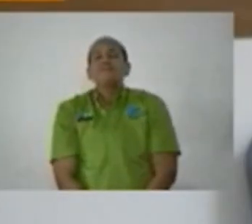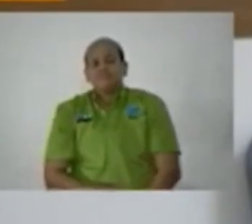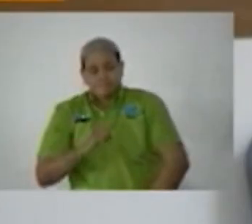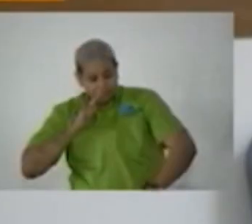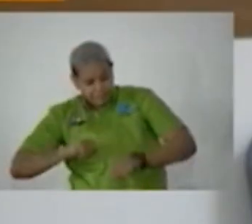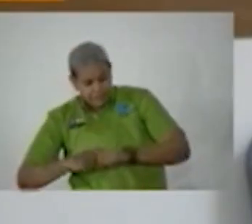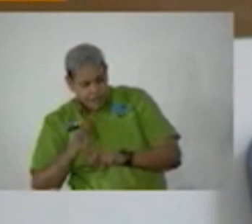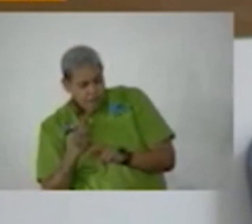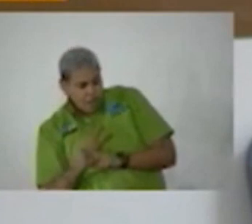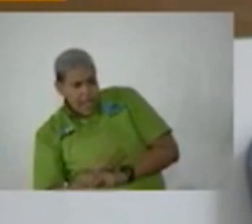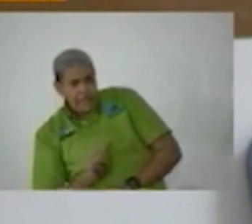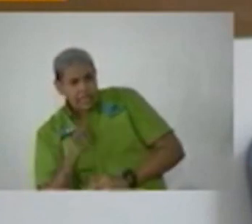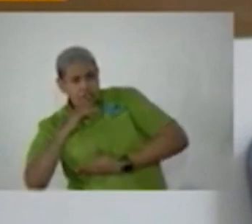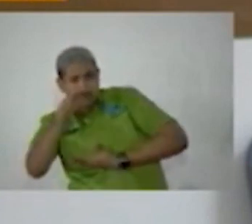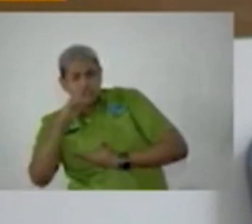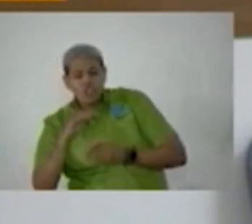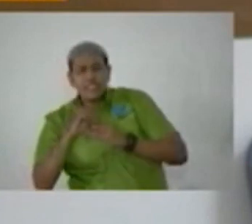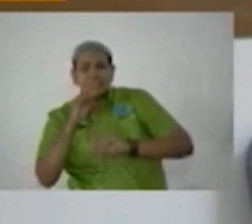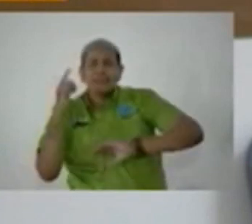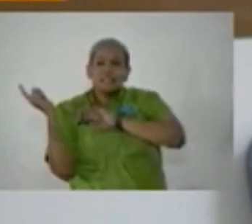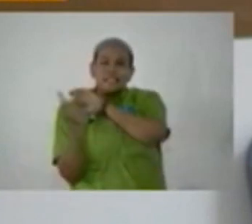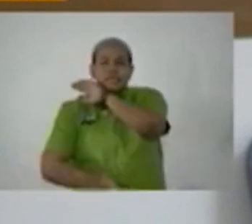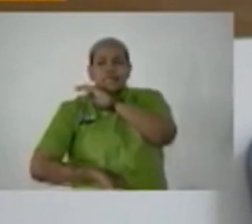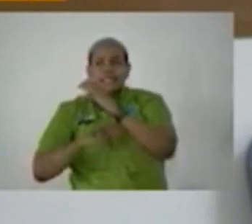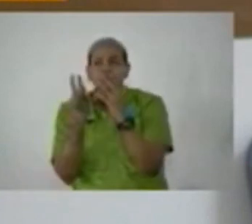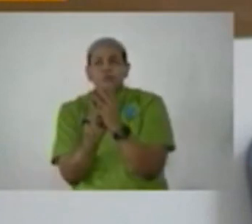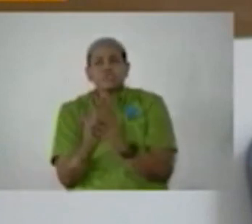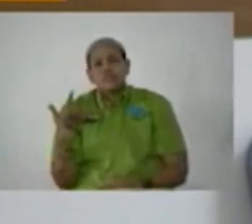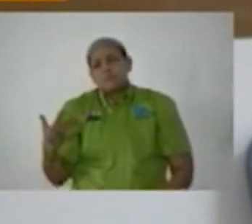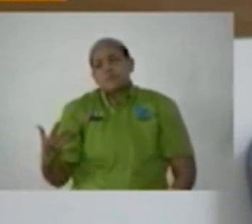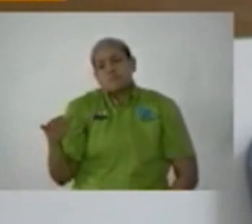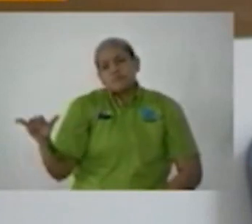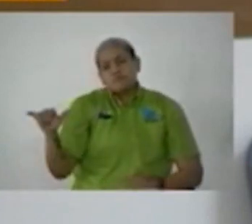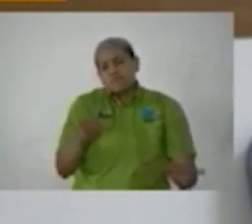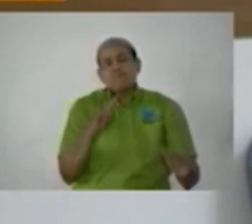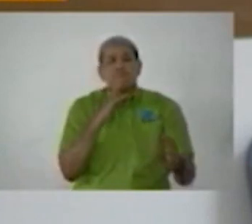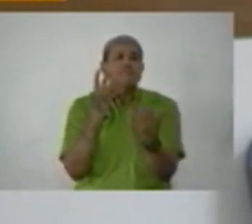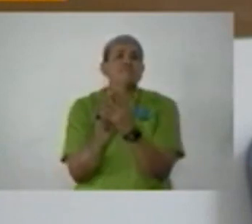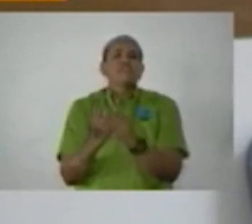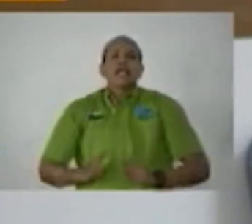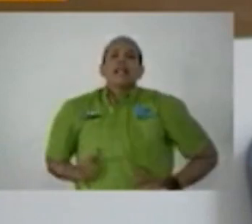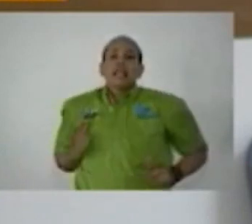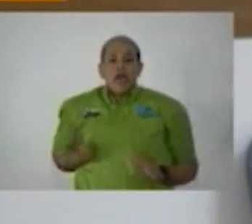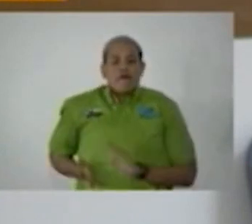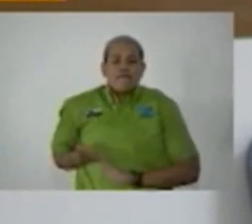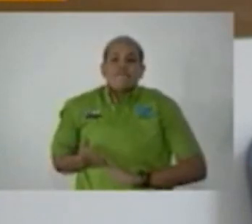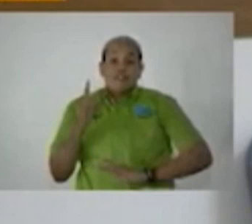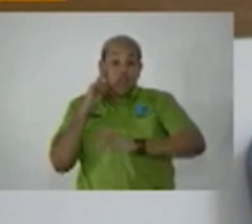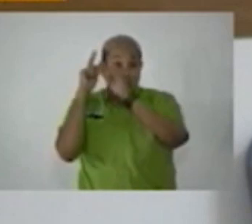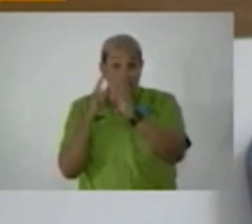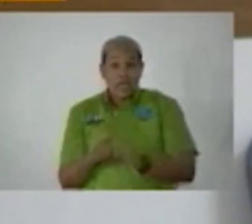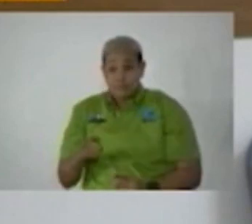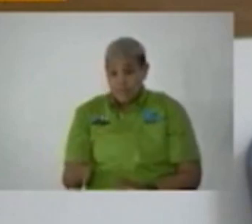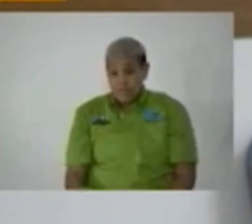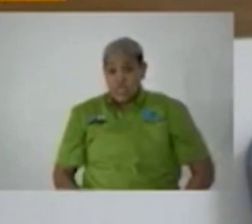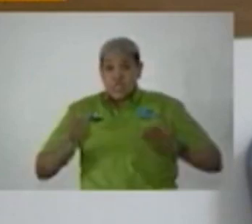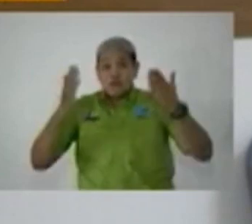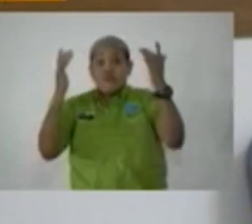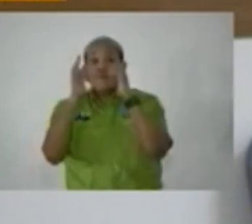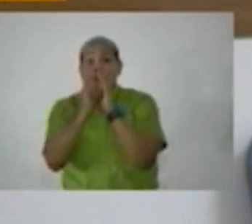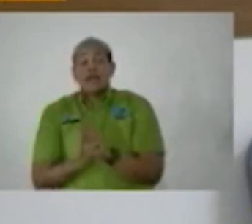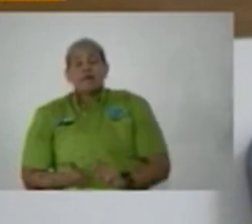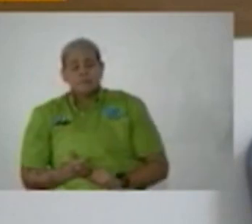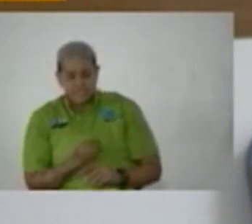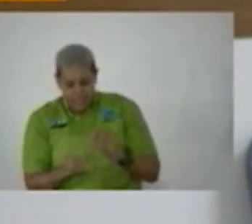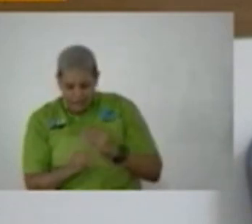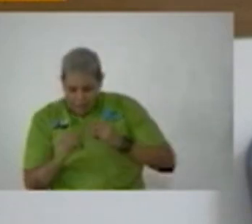for calculating the reduction in the sentence is usually life imprisonment, and the aim of this proposed amendment is